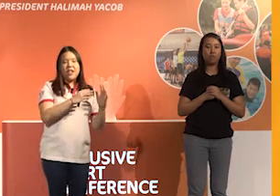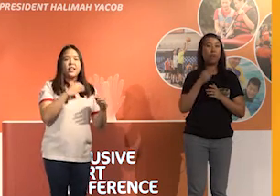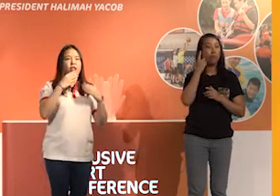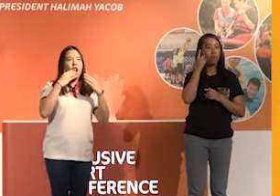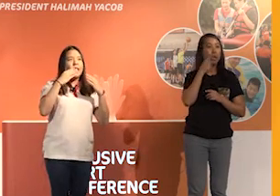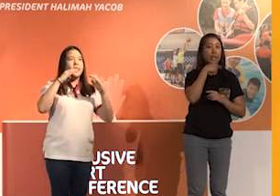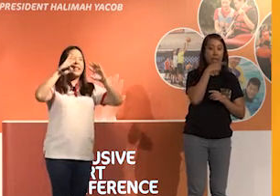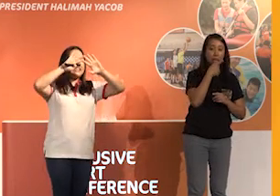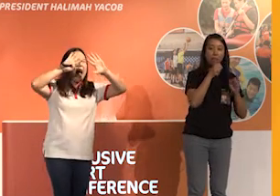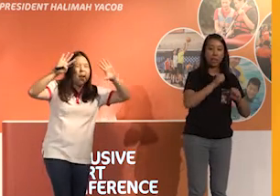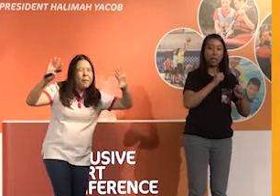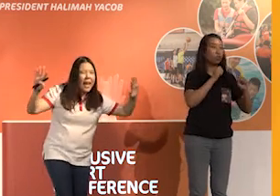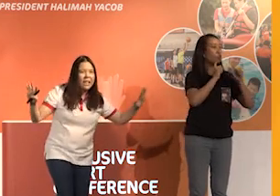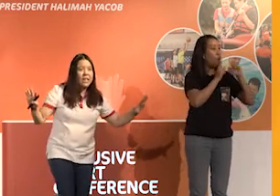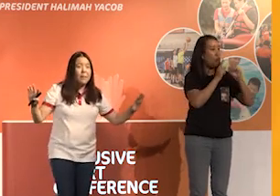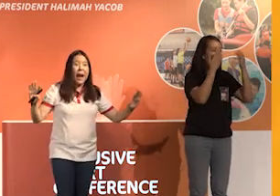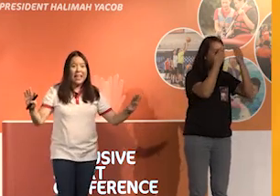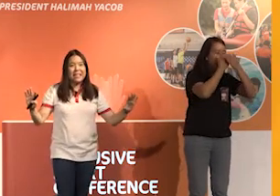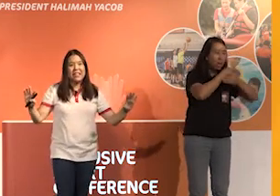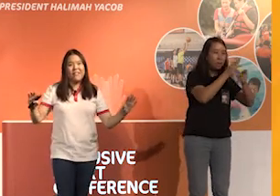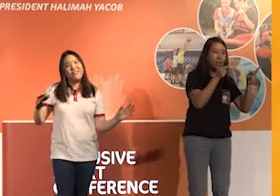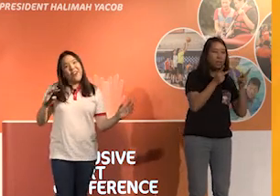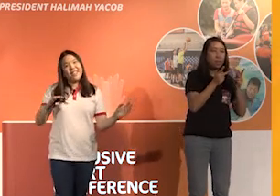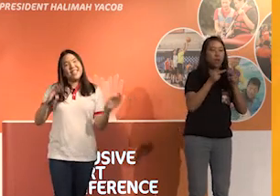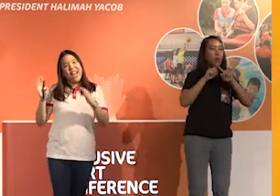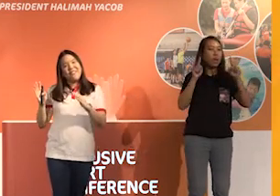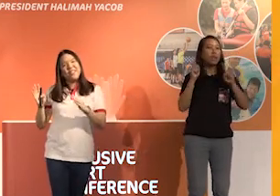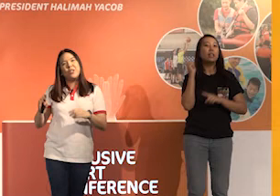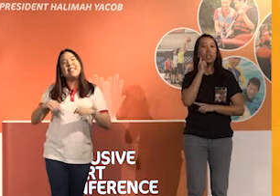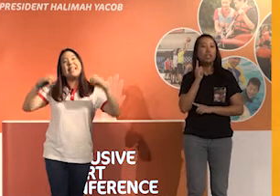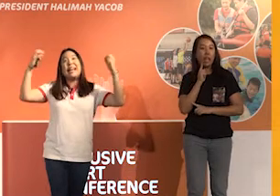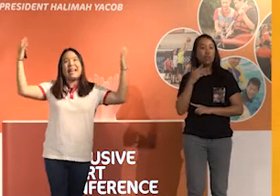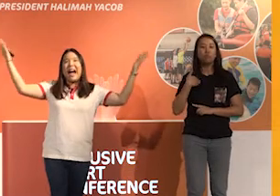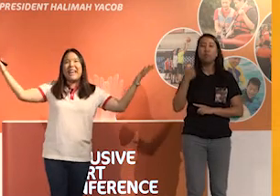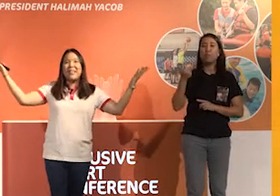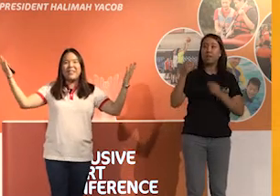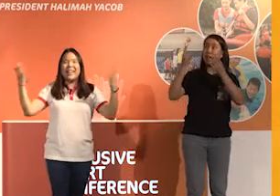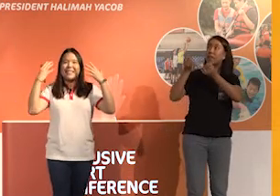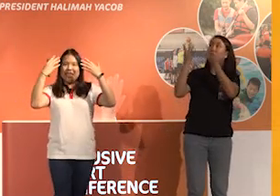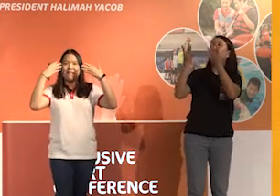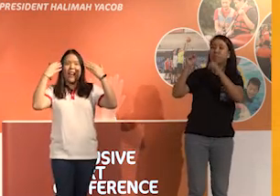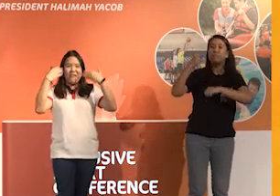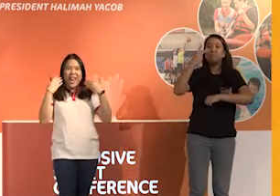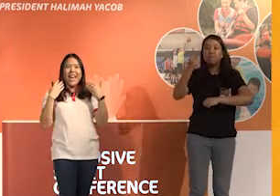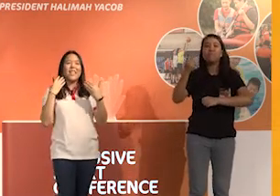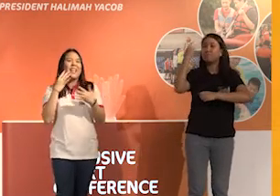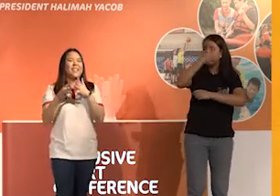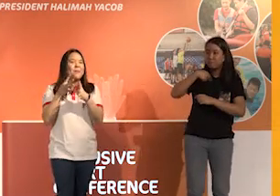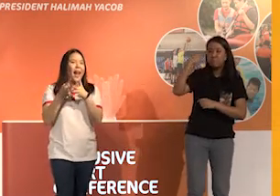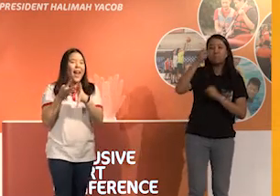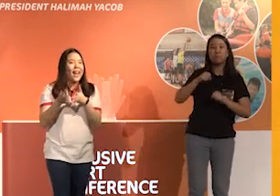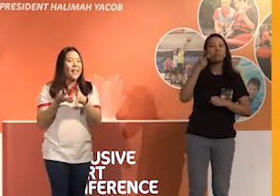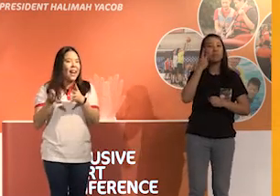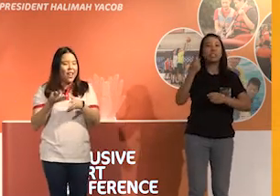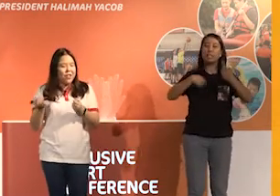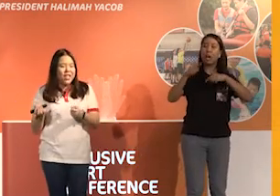the theory, the thought is a dark place. But for the test, you need a light. You can see my face, you can see